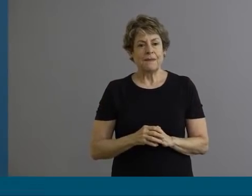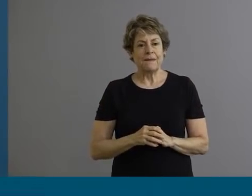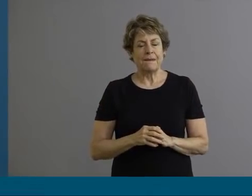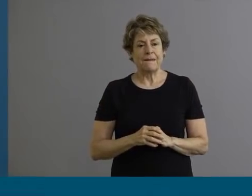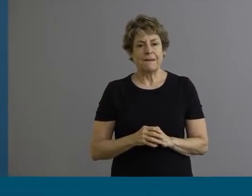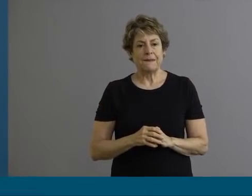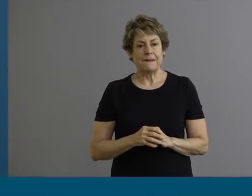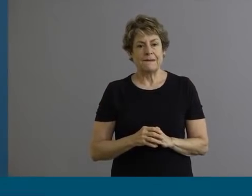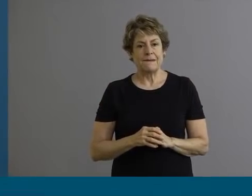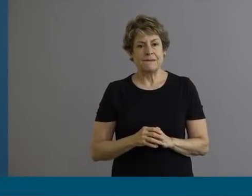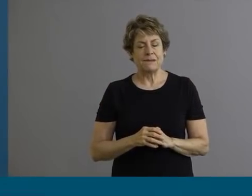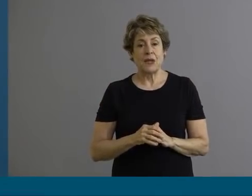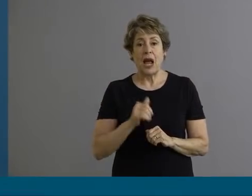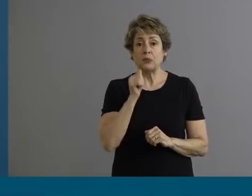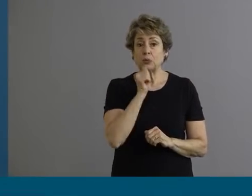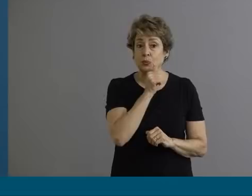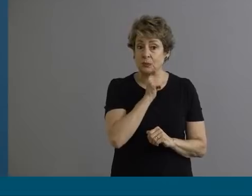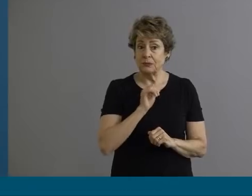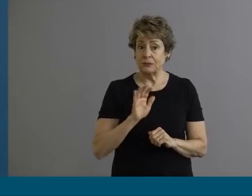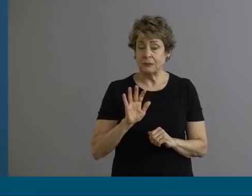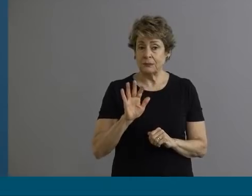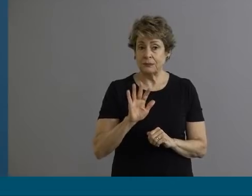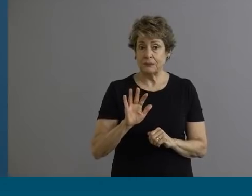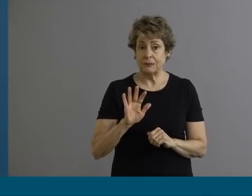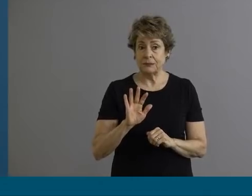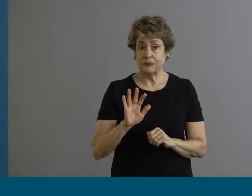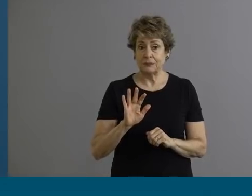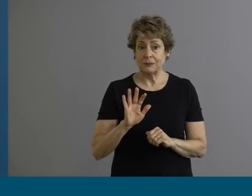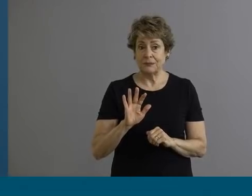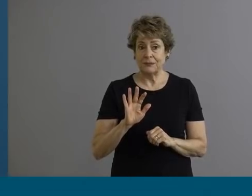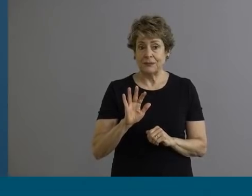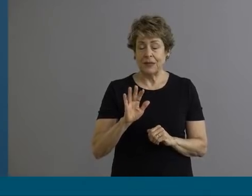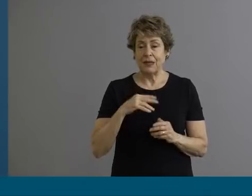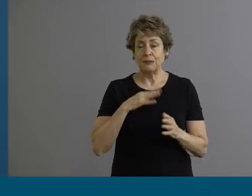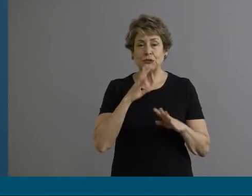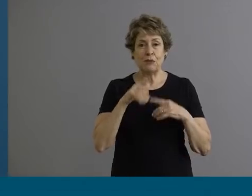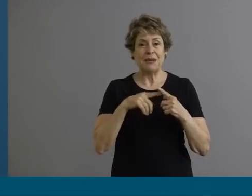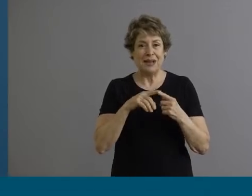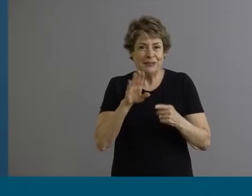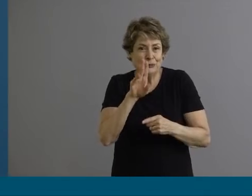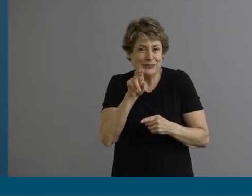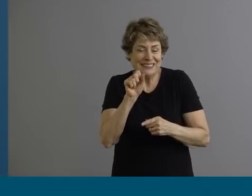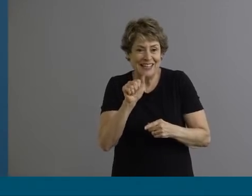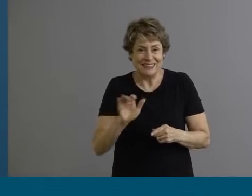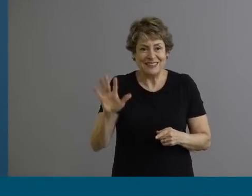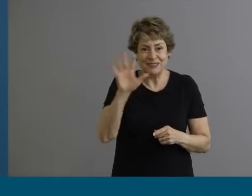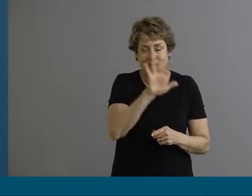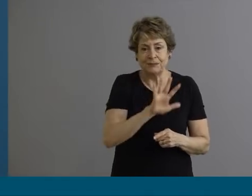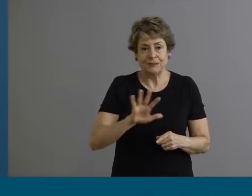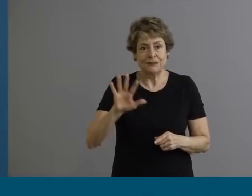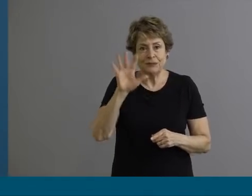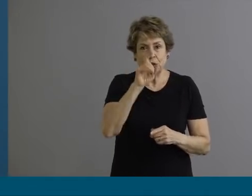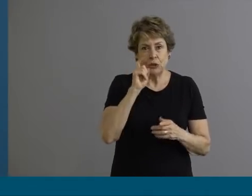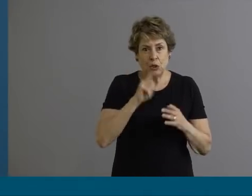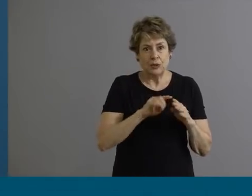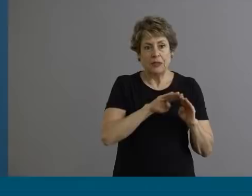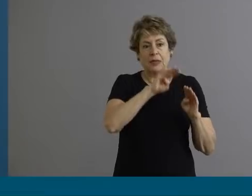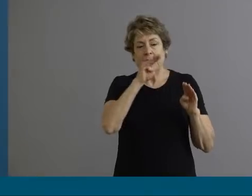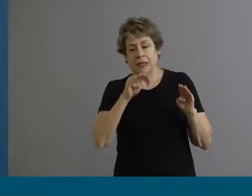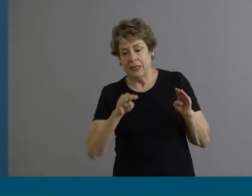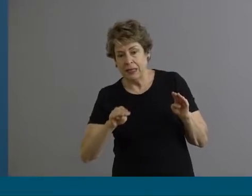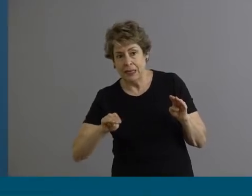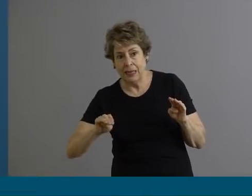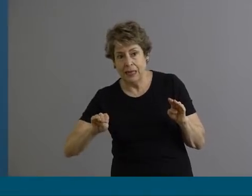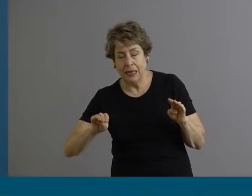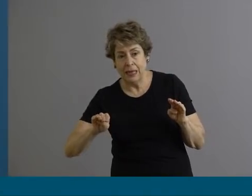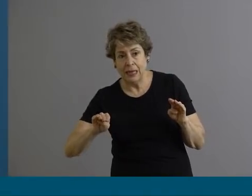June when Arizona was seeing its rapid increase. What you see for the country in July is